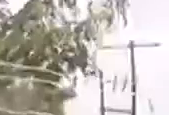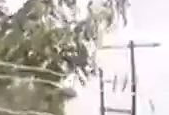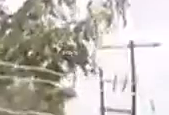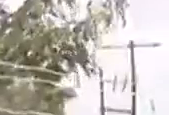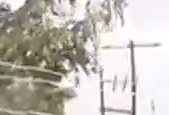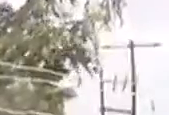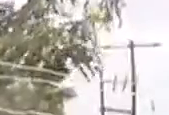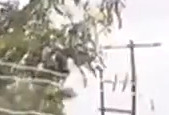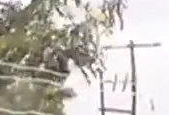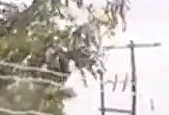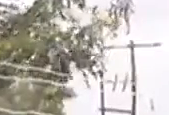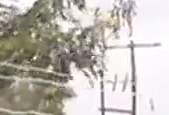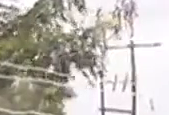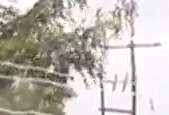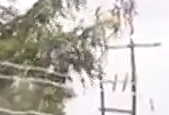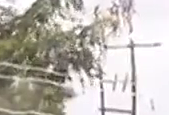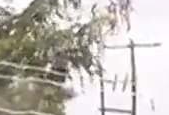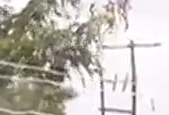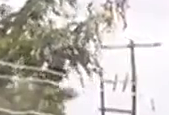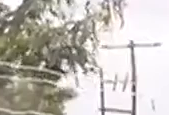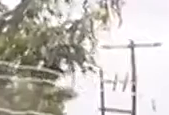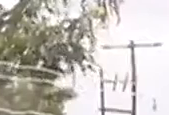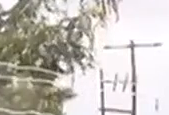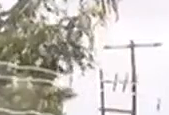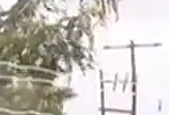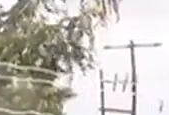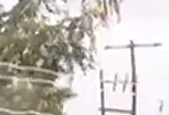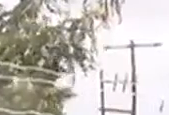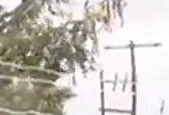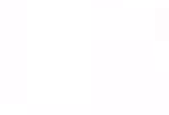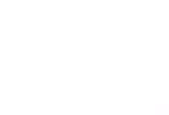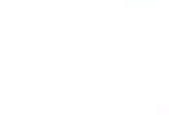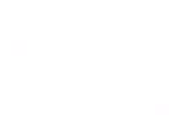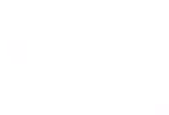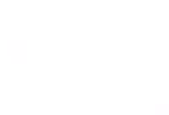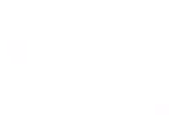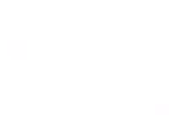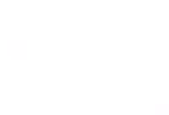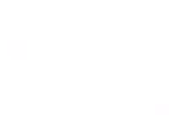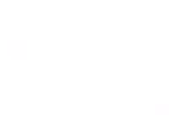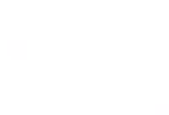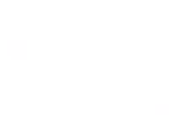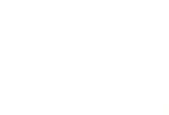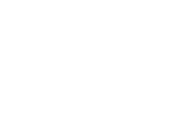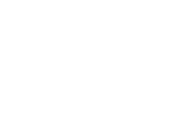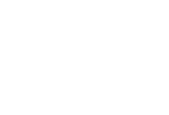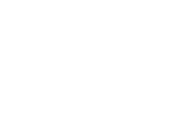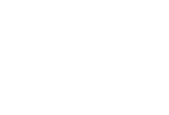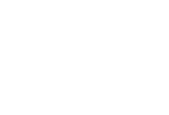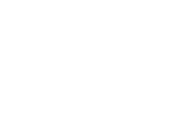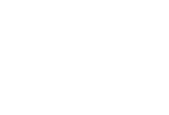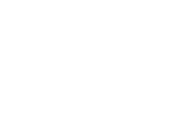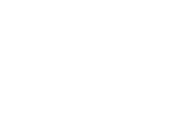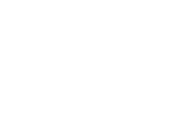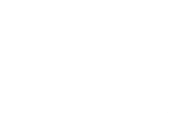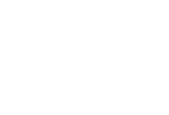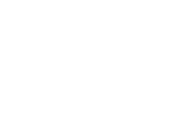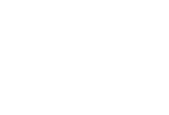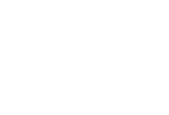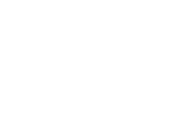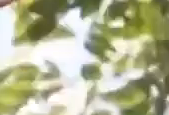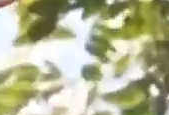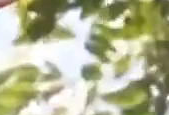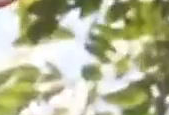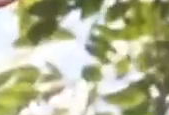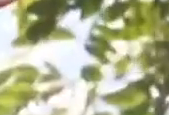voltages. Odera says he used knowledge gained from physics class and the internet to set up a power plant in their homestead using